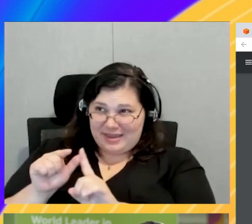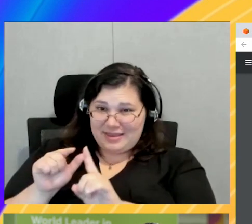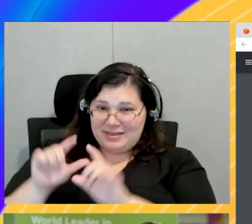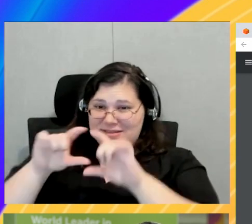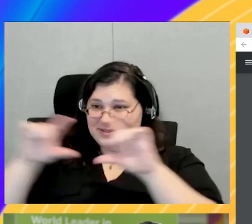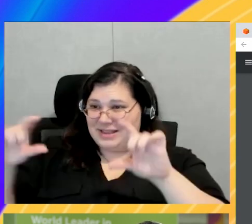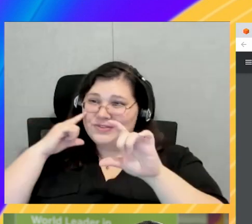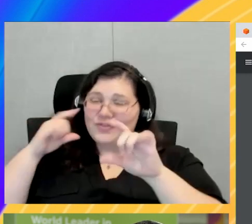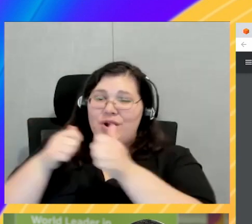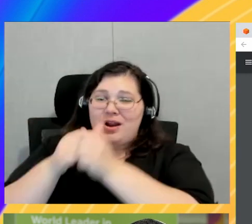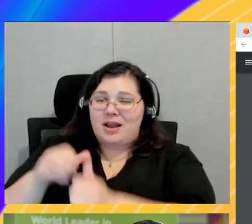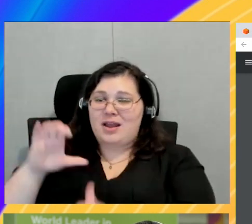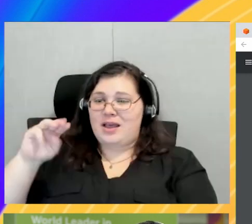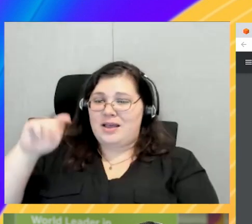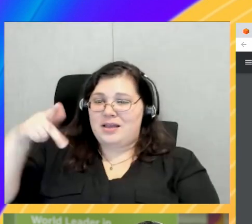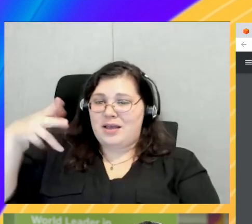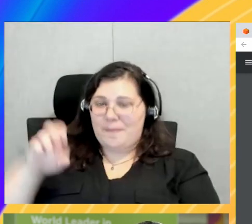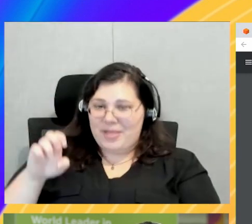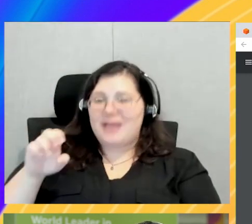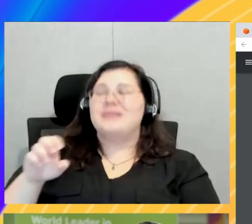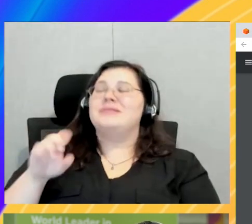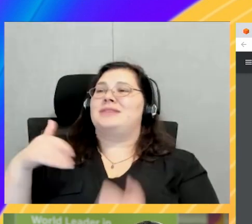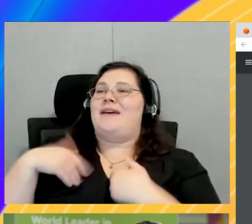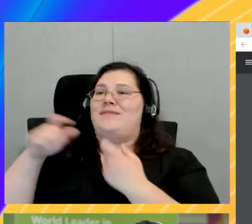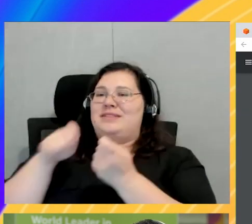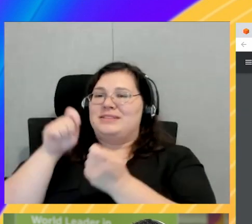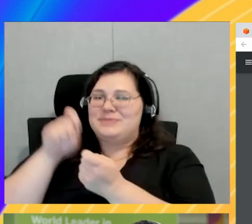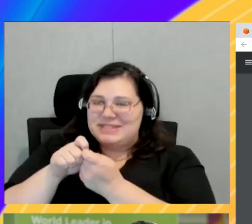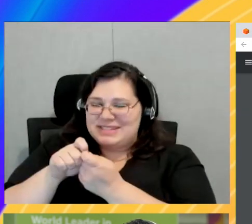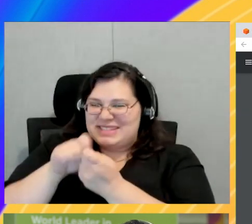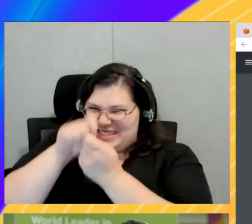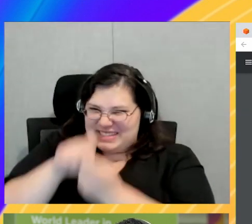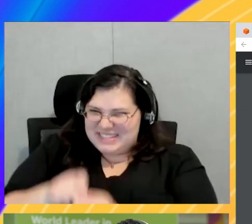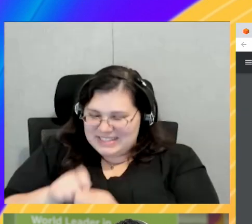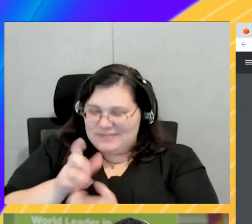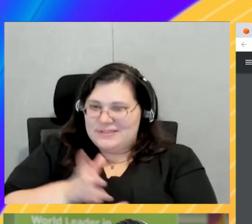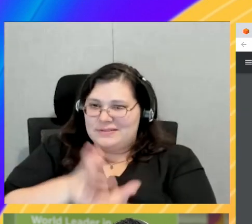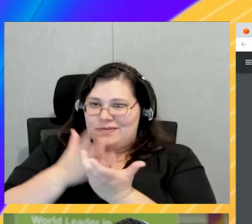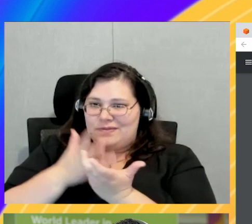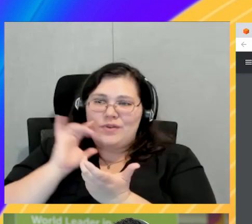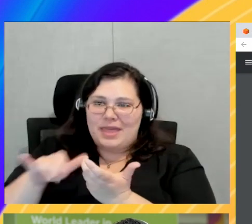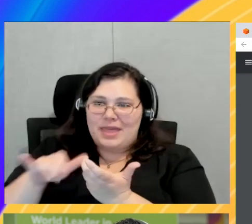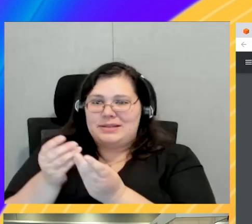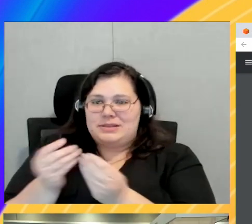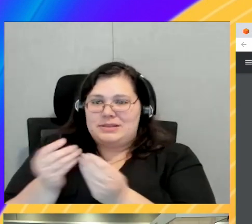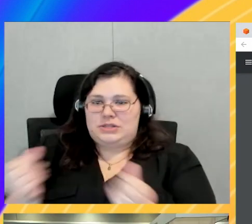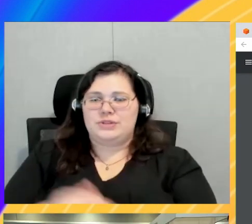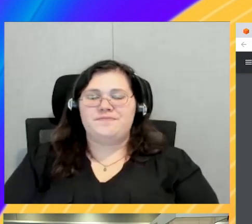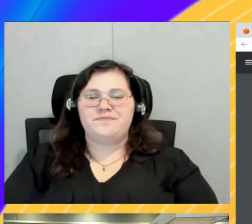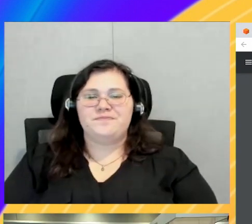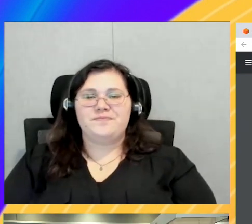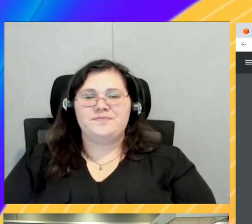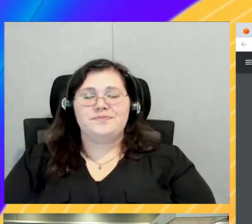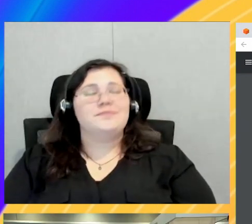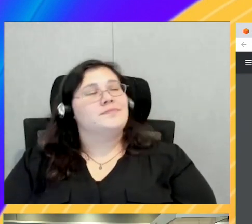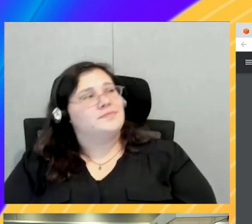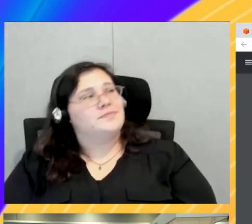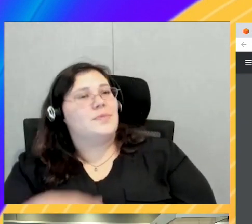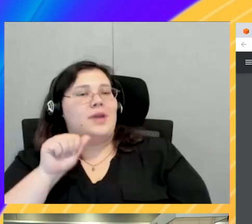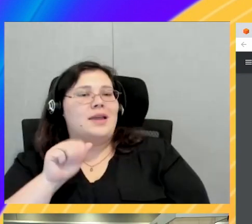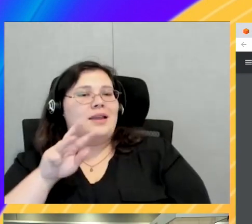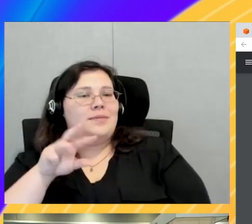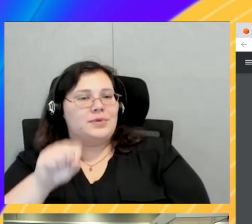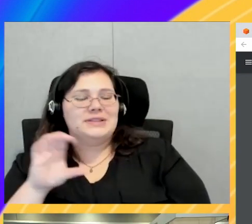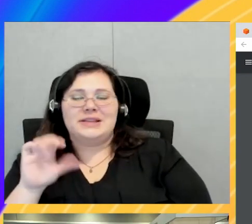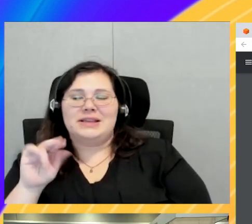specific, detailed, tailored training for that type of solution. Yeah, like AWS config, which is your, hey,